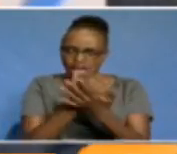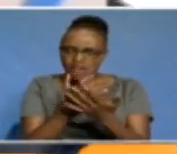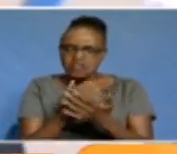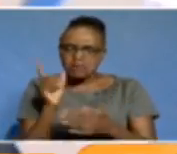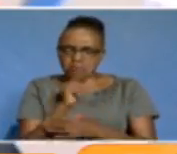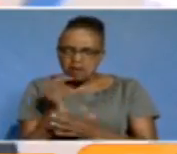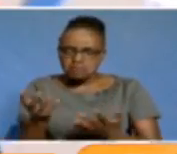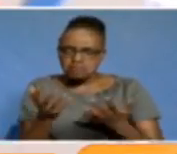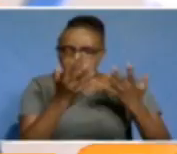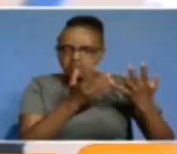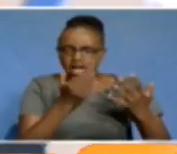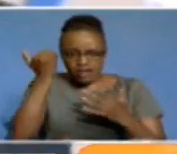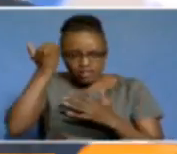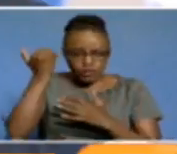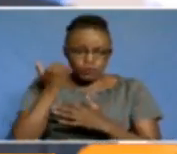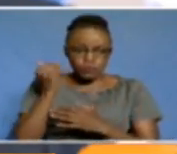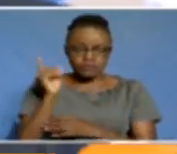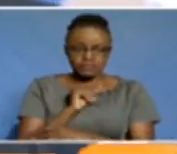been taken to court